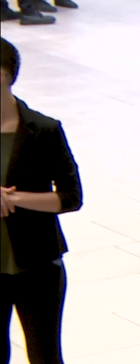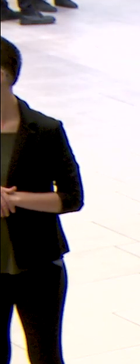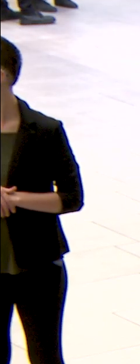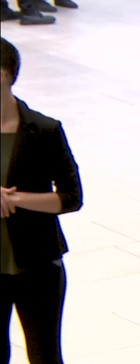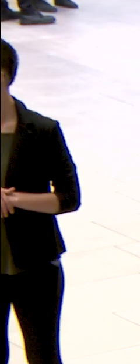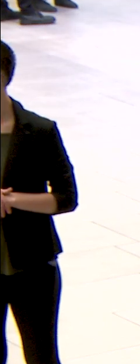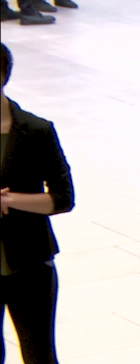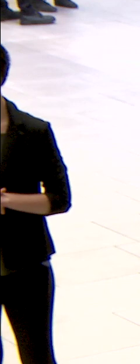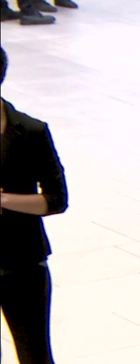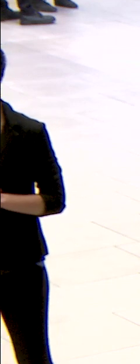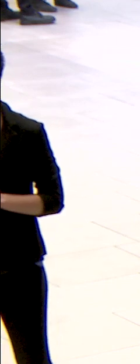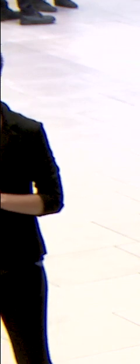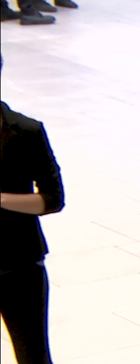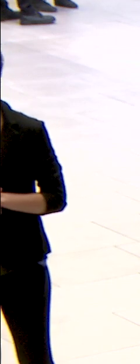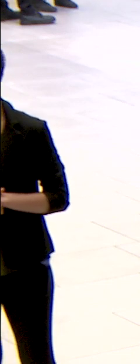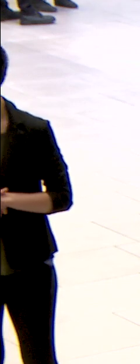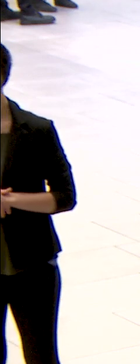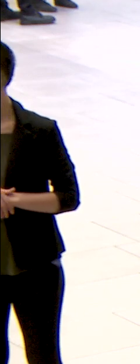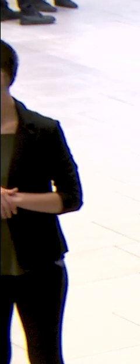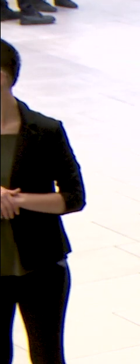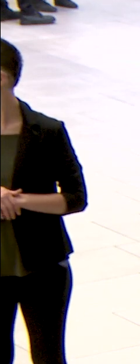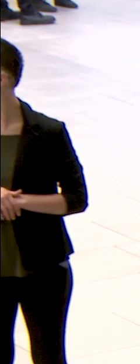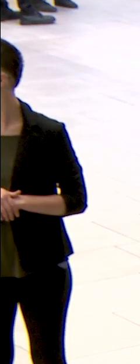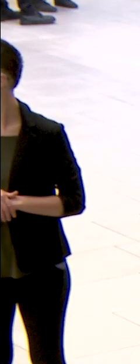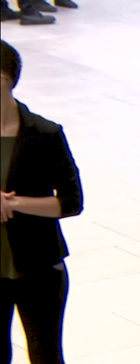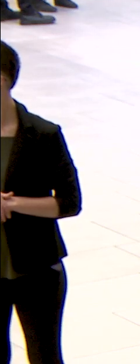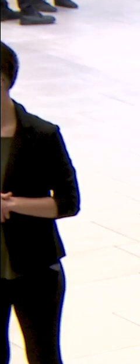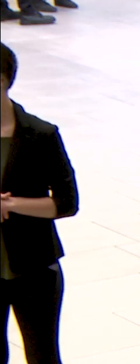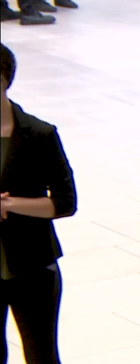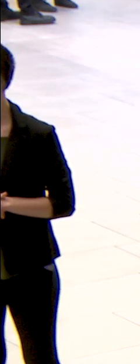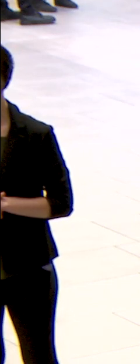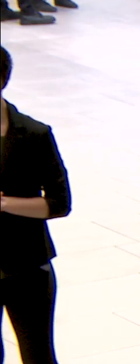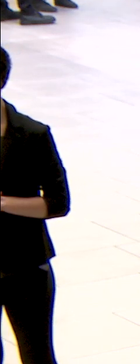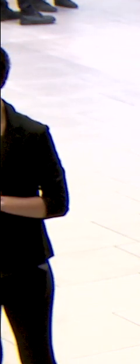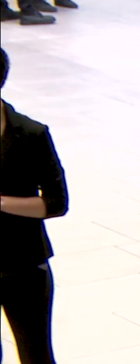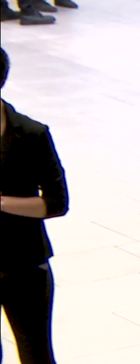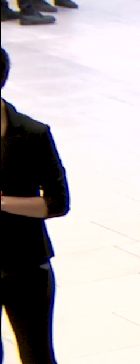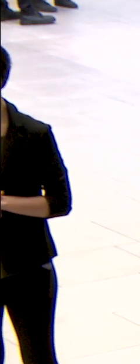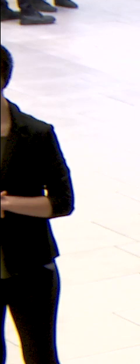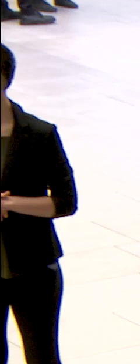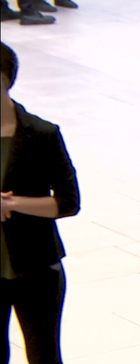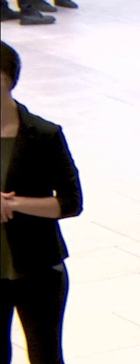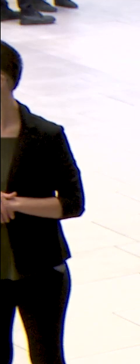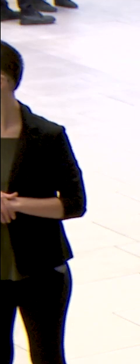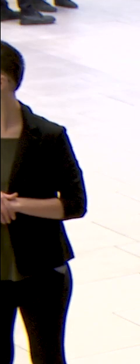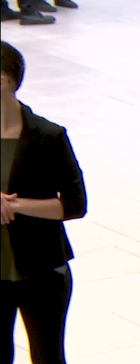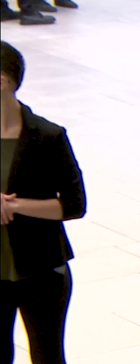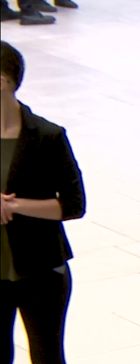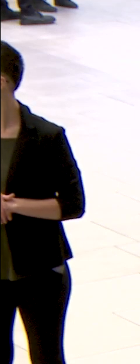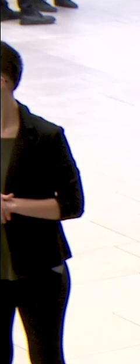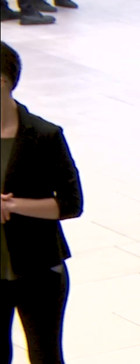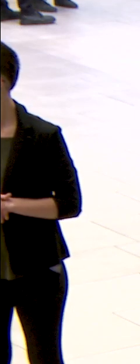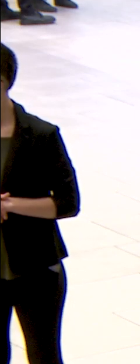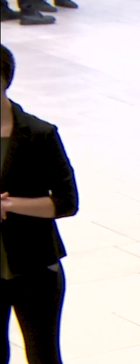this. It jumps it out versus going down. So.